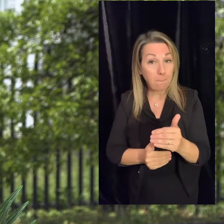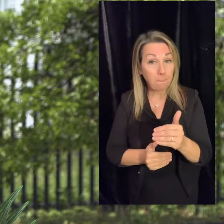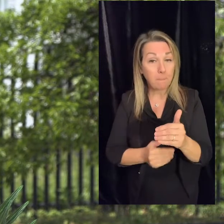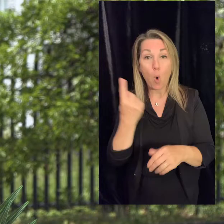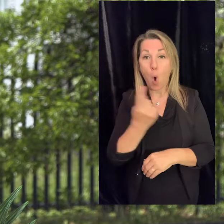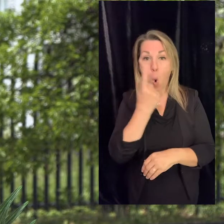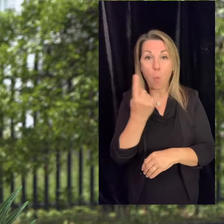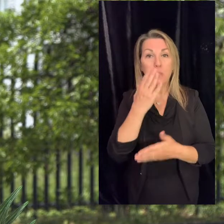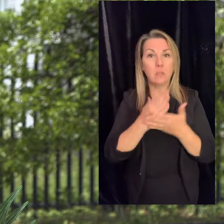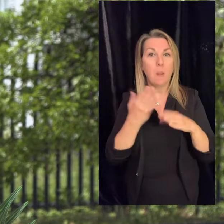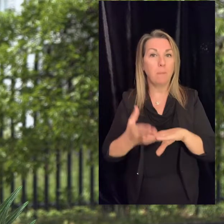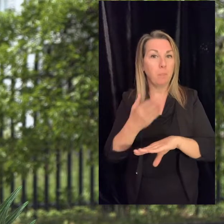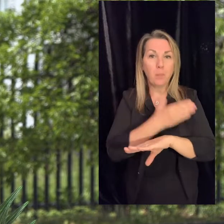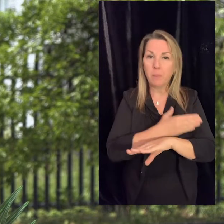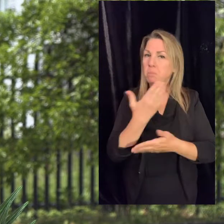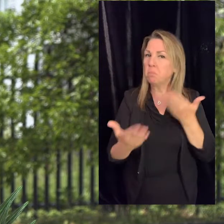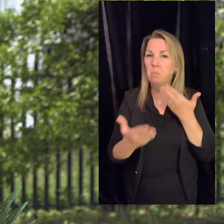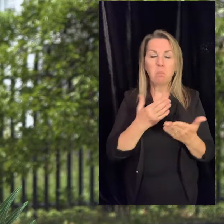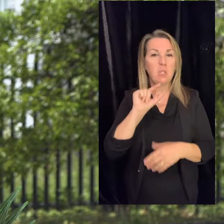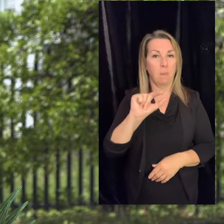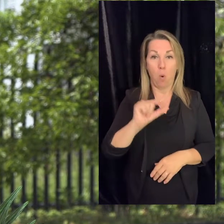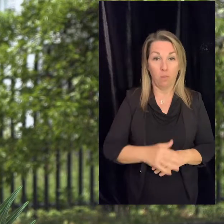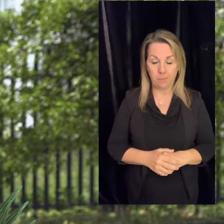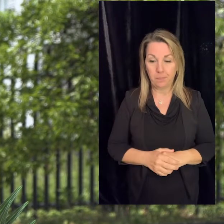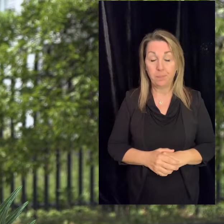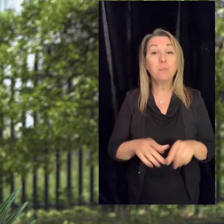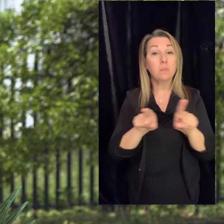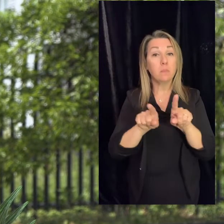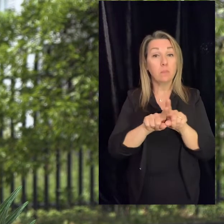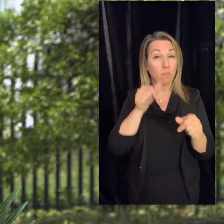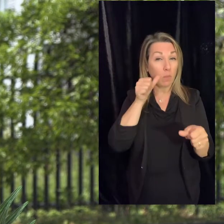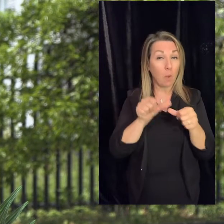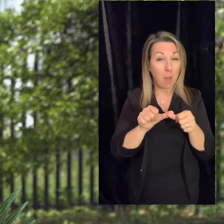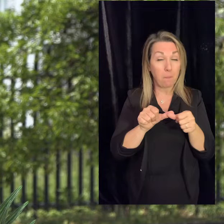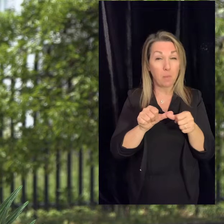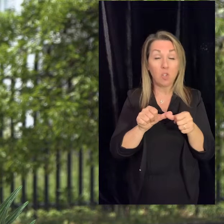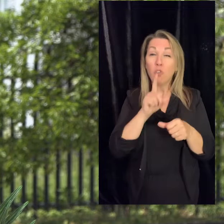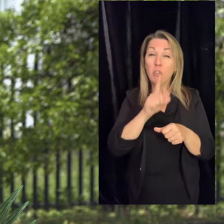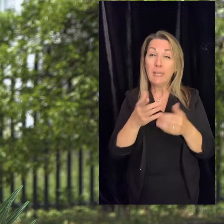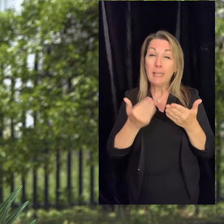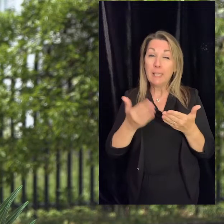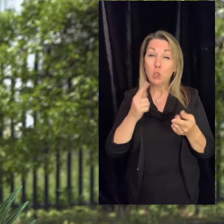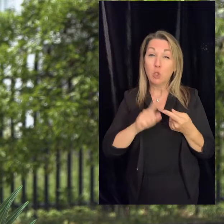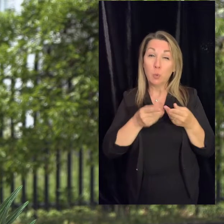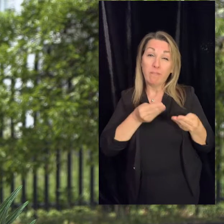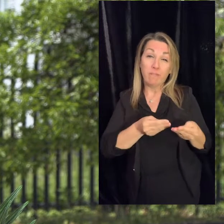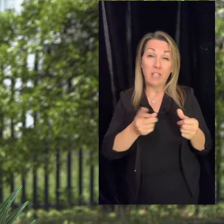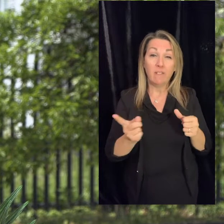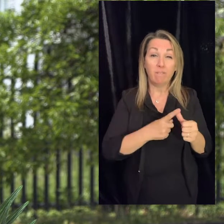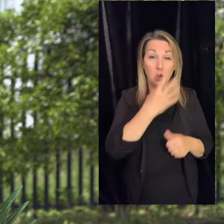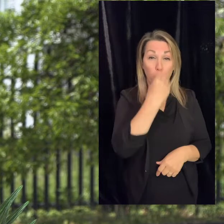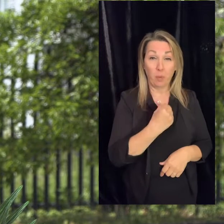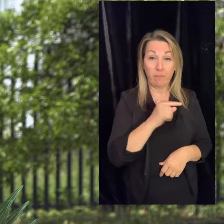a step ahead, even if it's tiny. Also, I want you to remember that it's so much easier to feed the first wolf. The